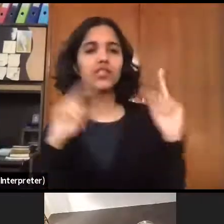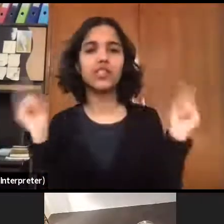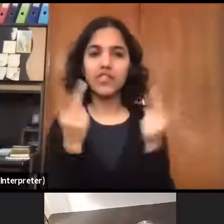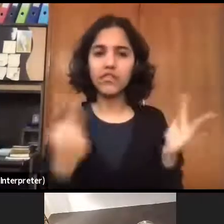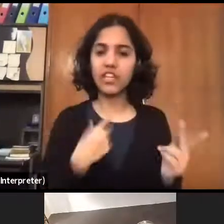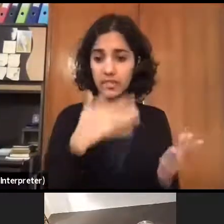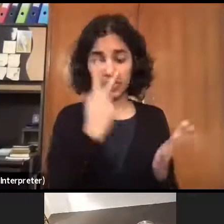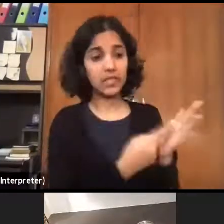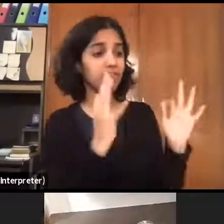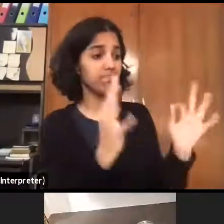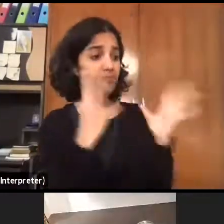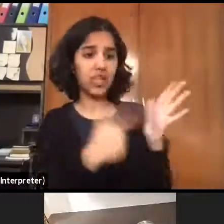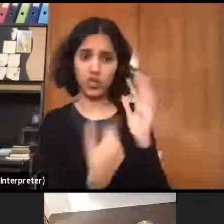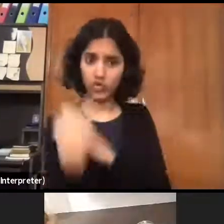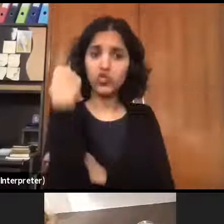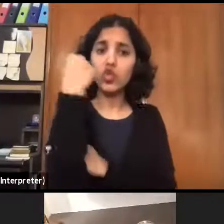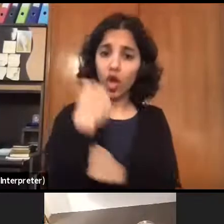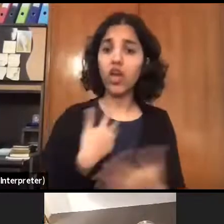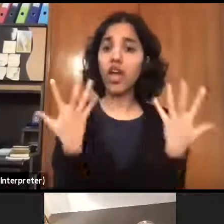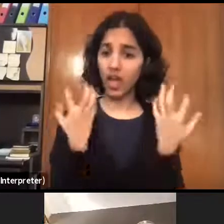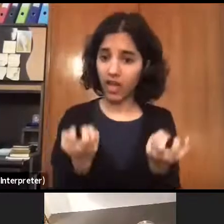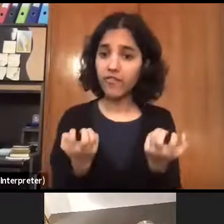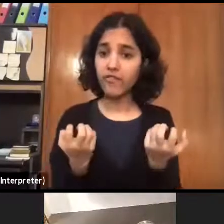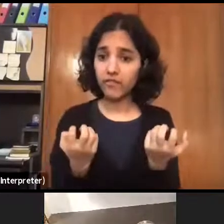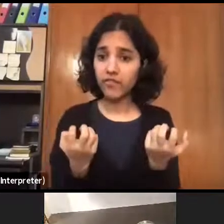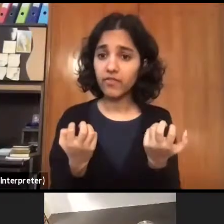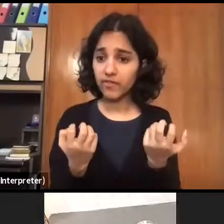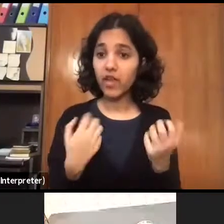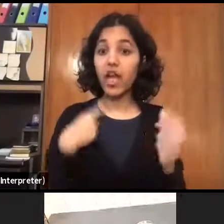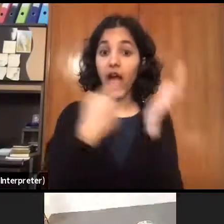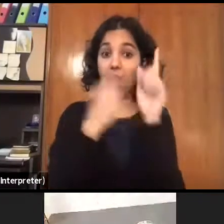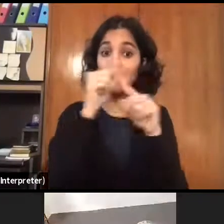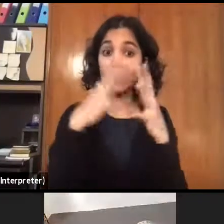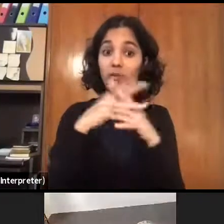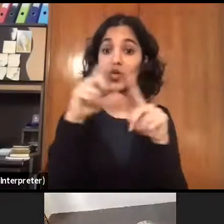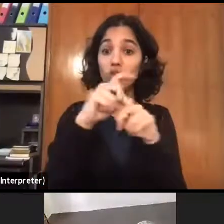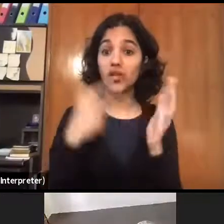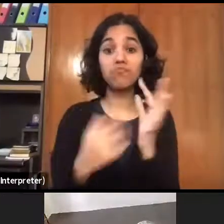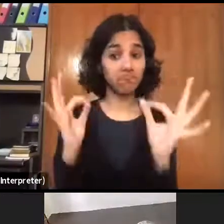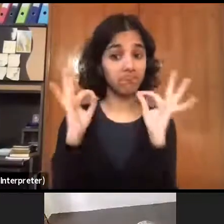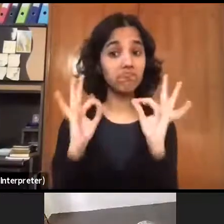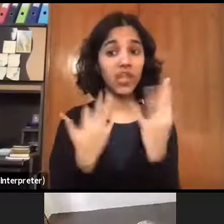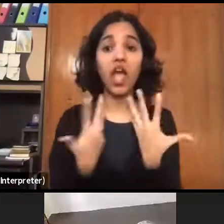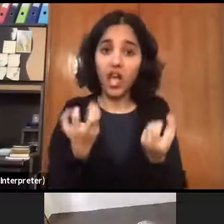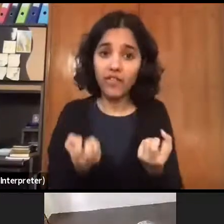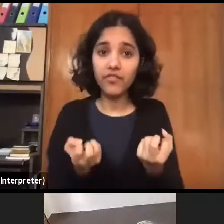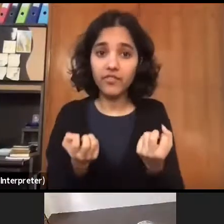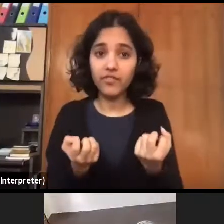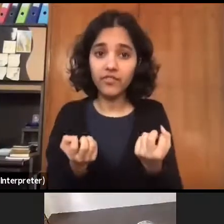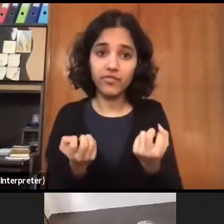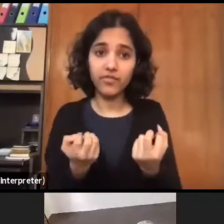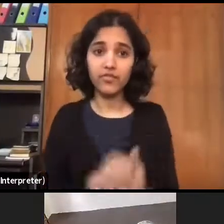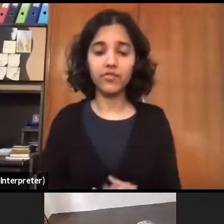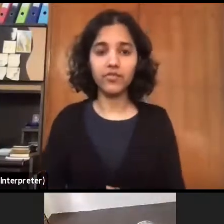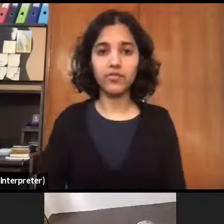We have a very strong legislation in place, the Rights of Persons with Disability Act 2016. We have